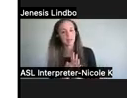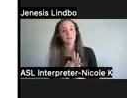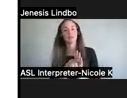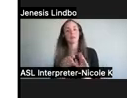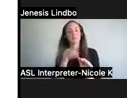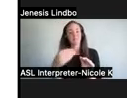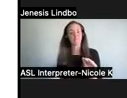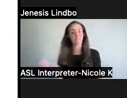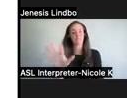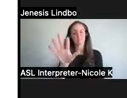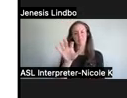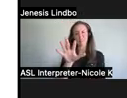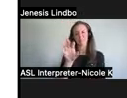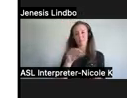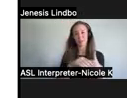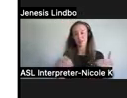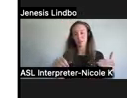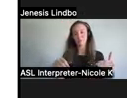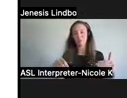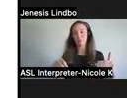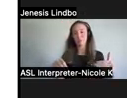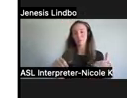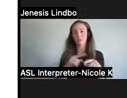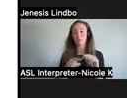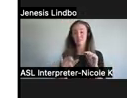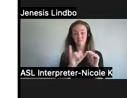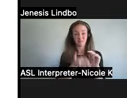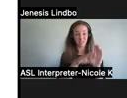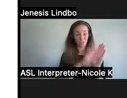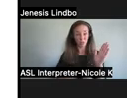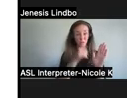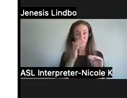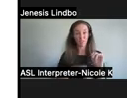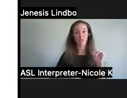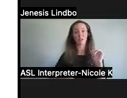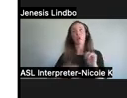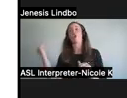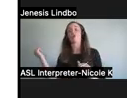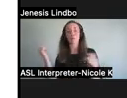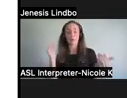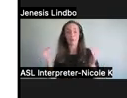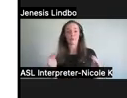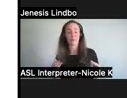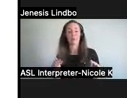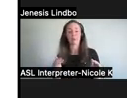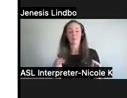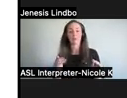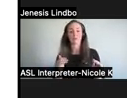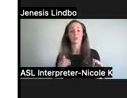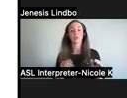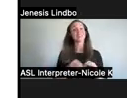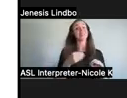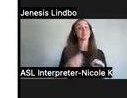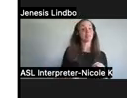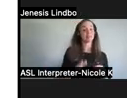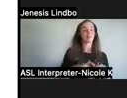about $550. But this is actually cheaper than most other sip and puff mice out there. So it's more expensive compared to the other